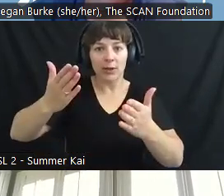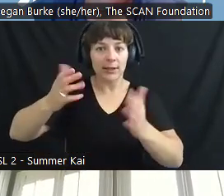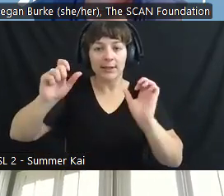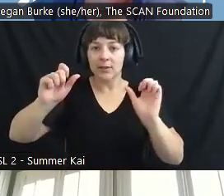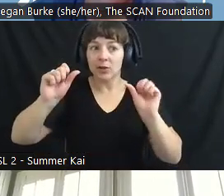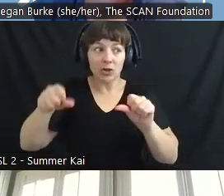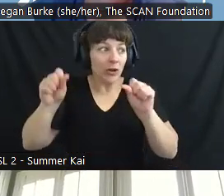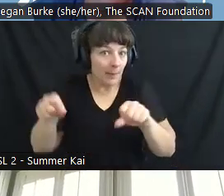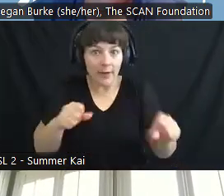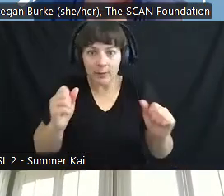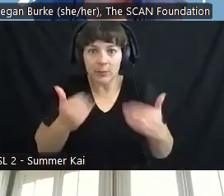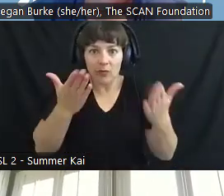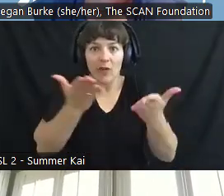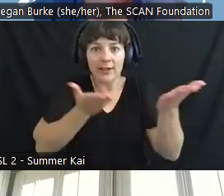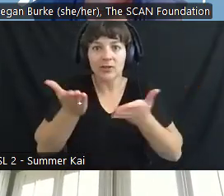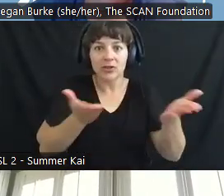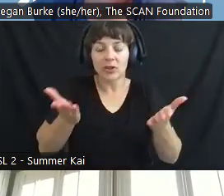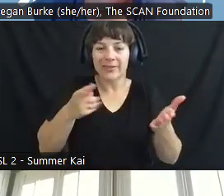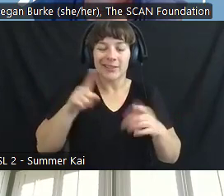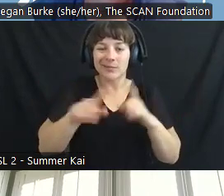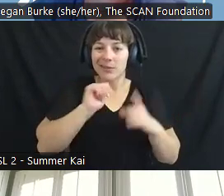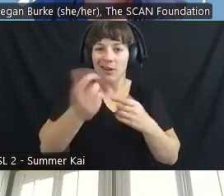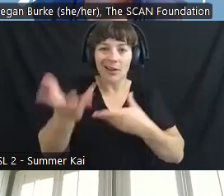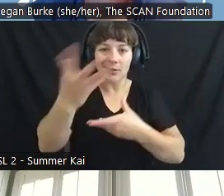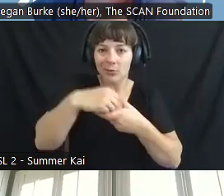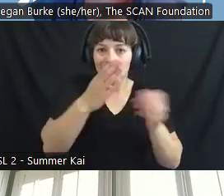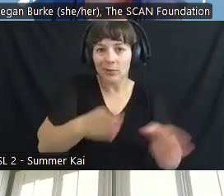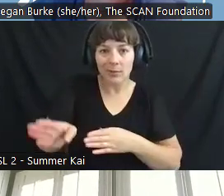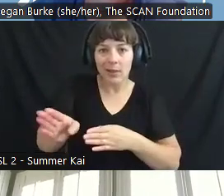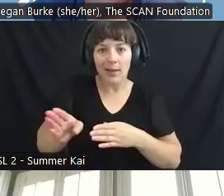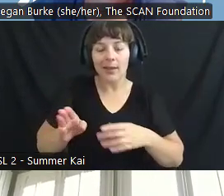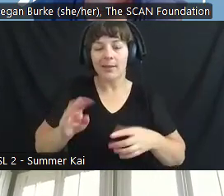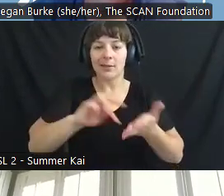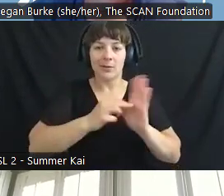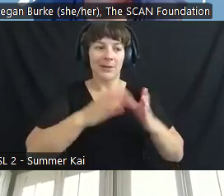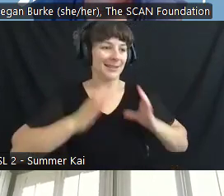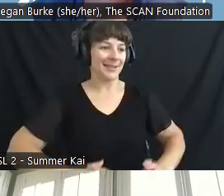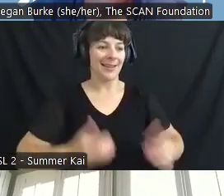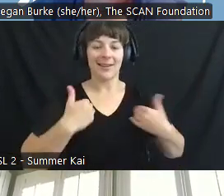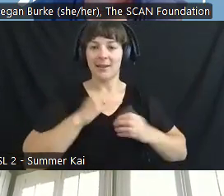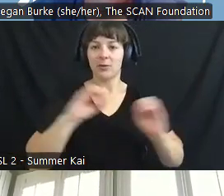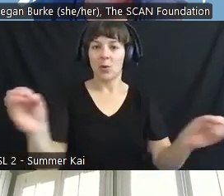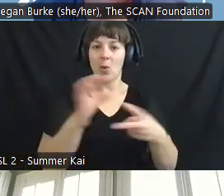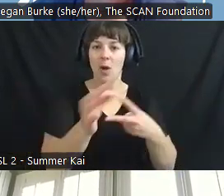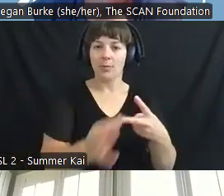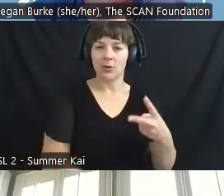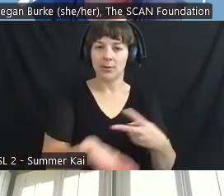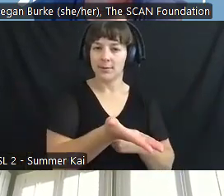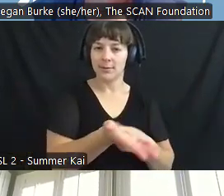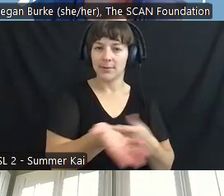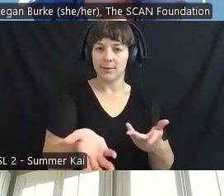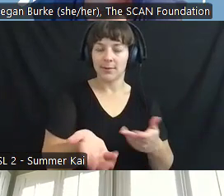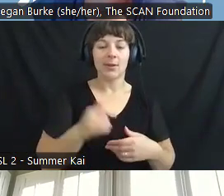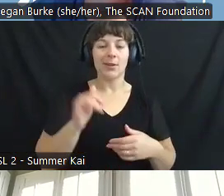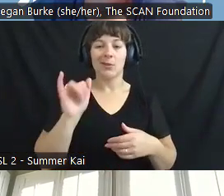possible to provide those services and therefore not having client choice? So I think that is basically what